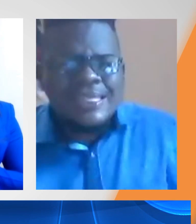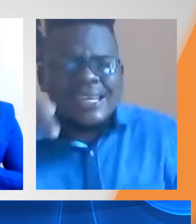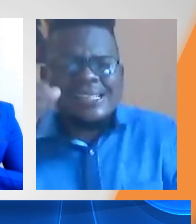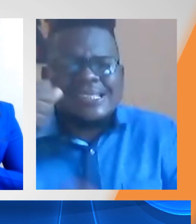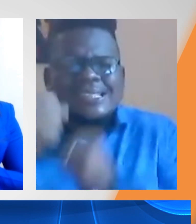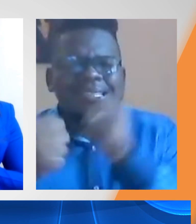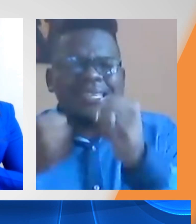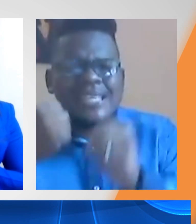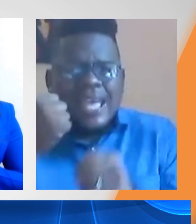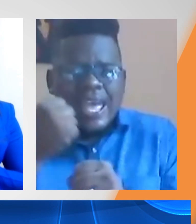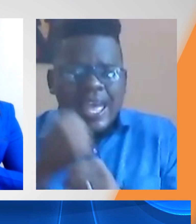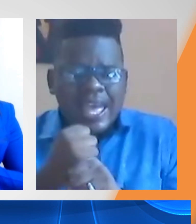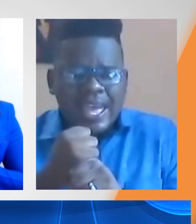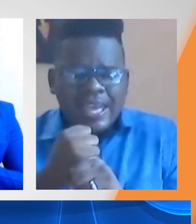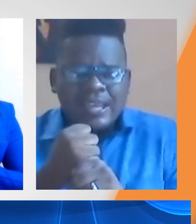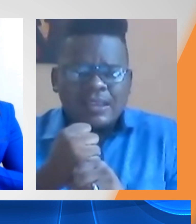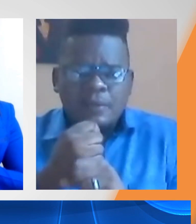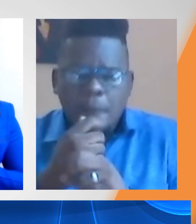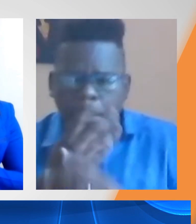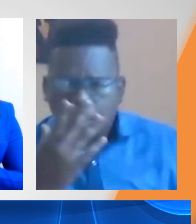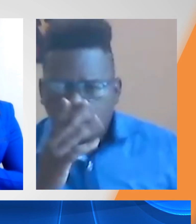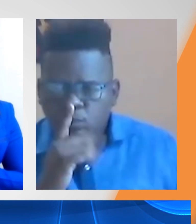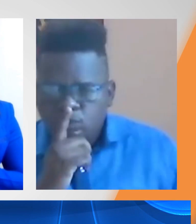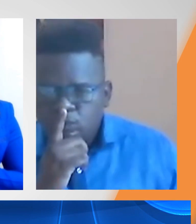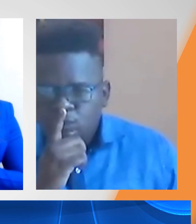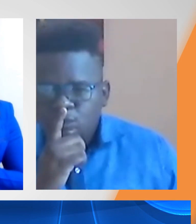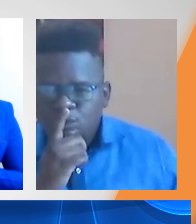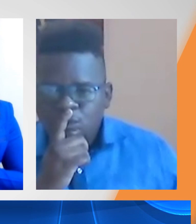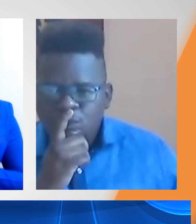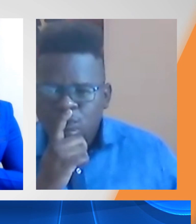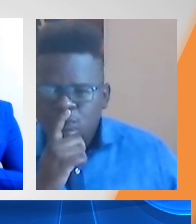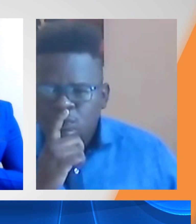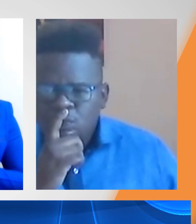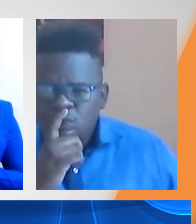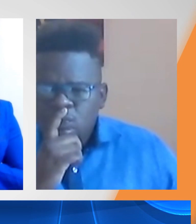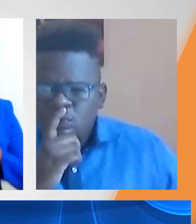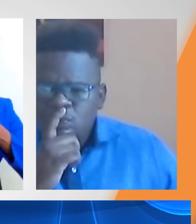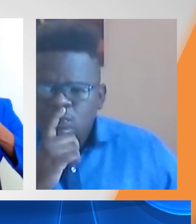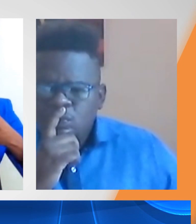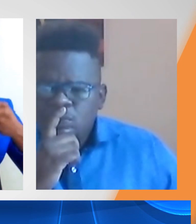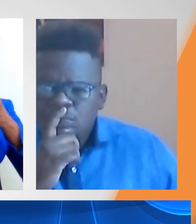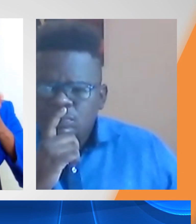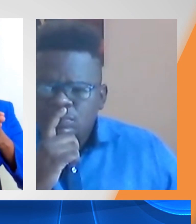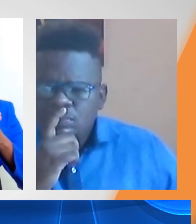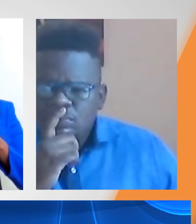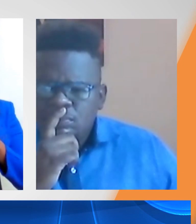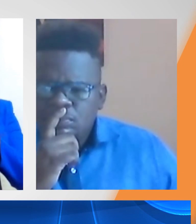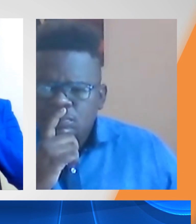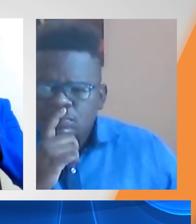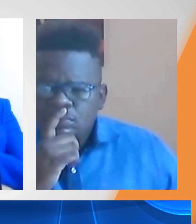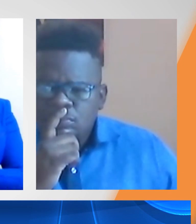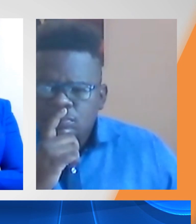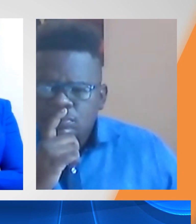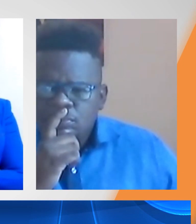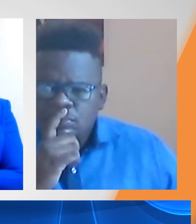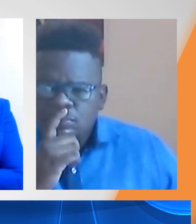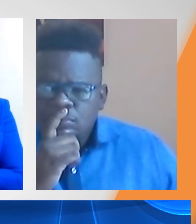Who are the governing bodies of Camp Able? Meaning, who are the leaders of Camp Able?